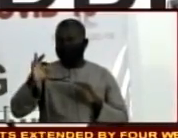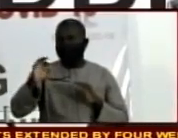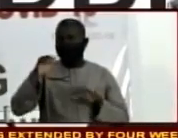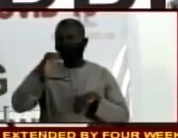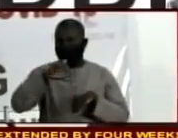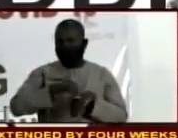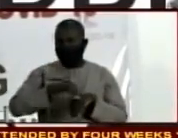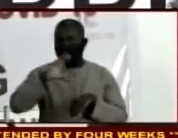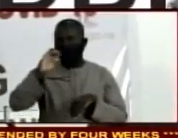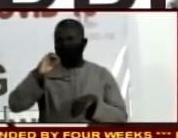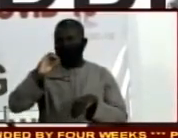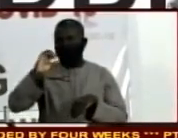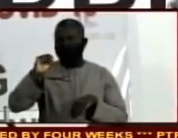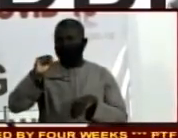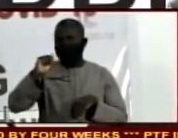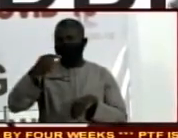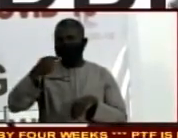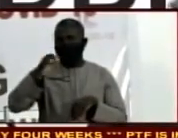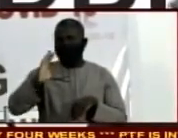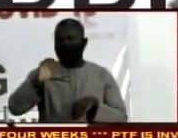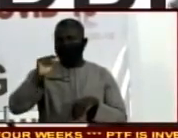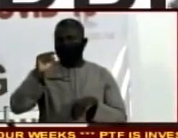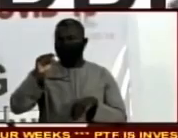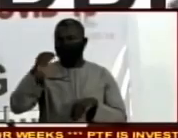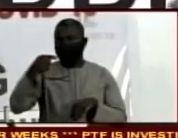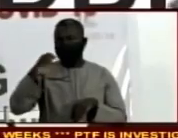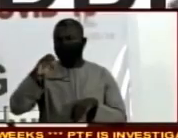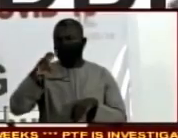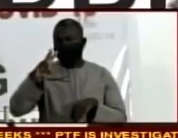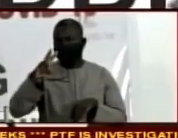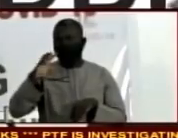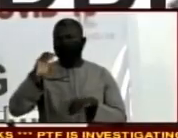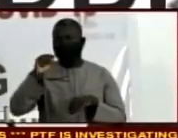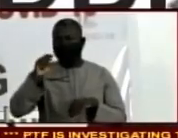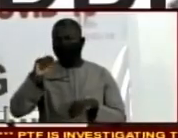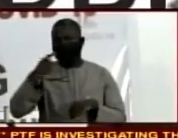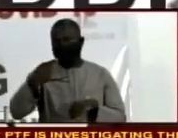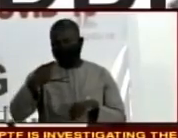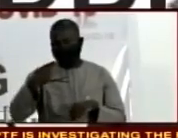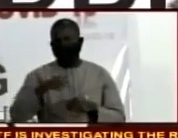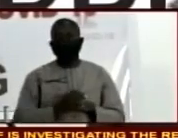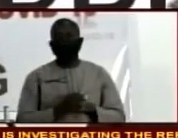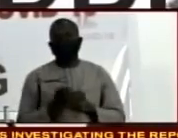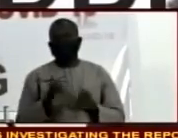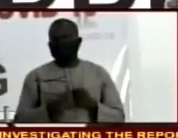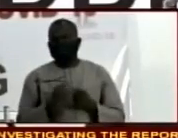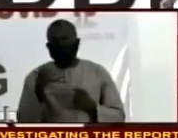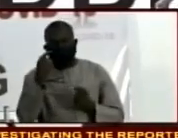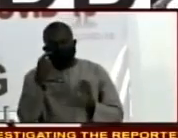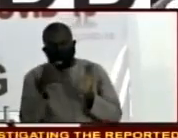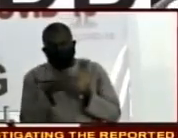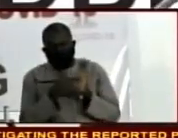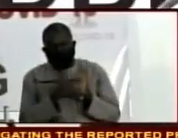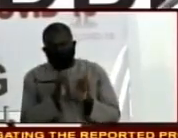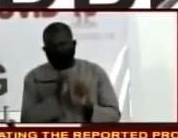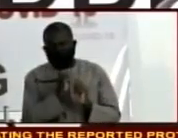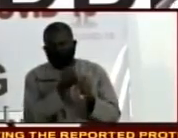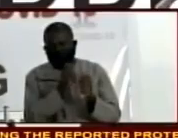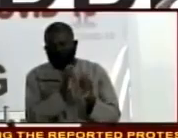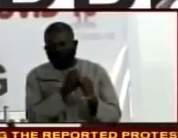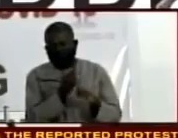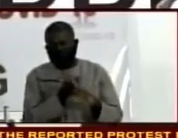ptfcovid19@osgf.gov.ng. Finally, I would like to acknowledge contributions from the following organizations: Flood Relief